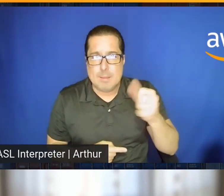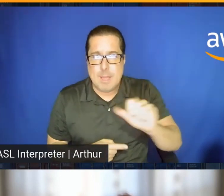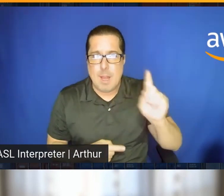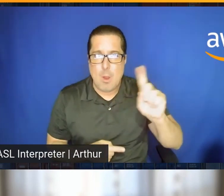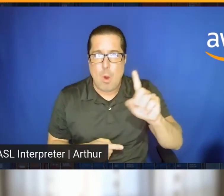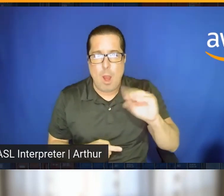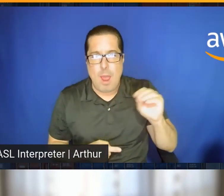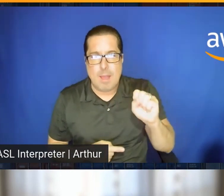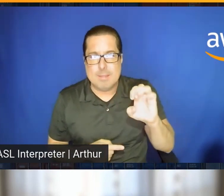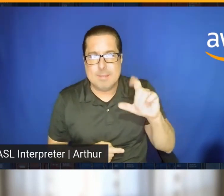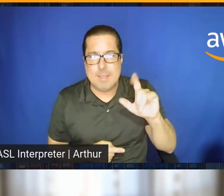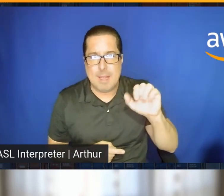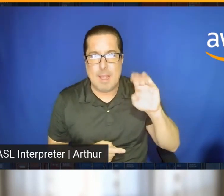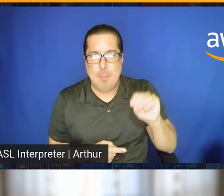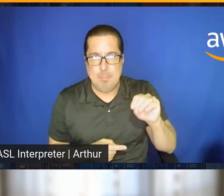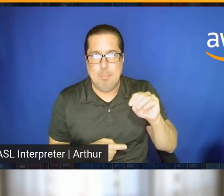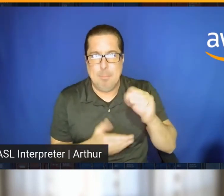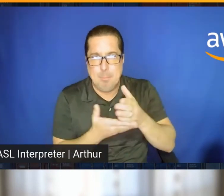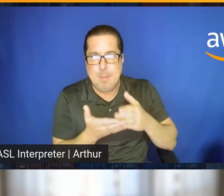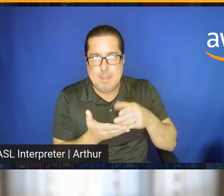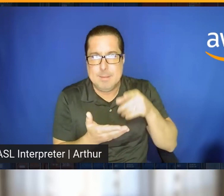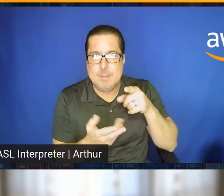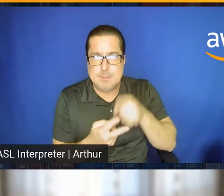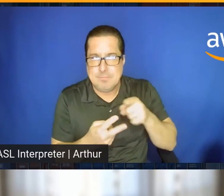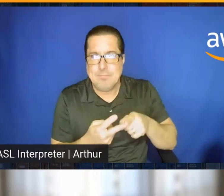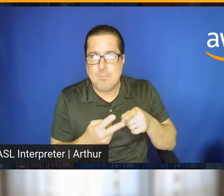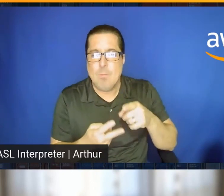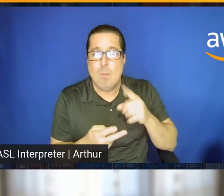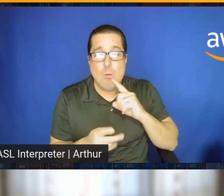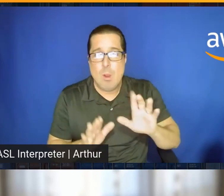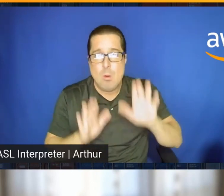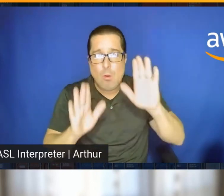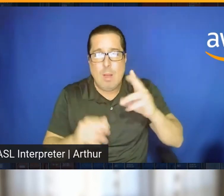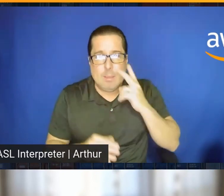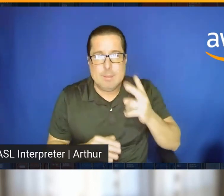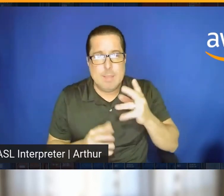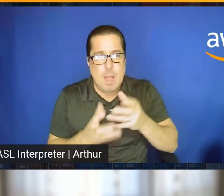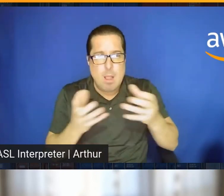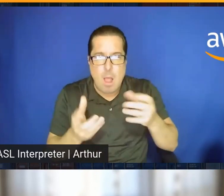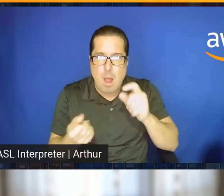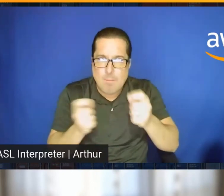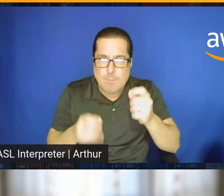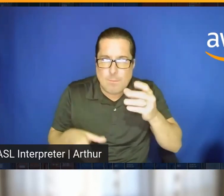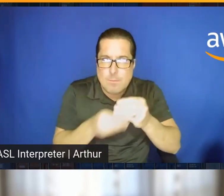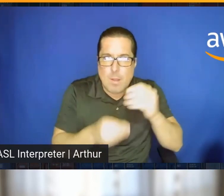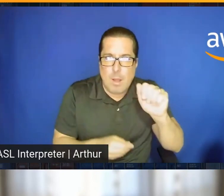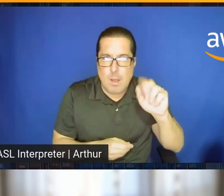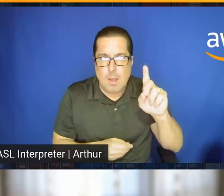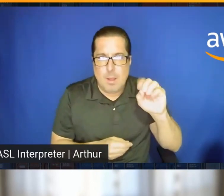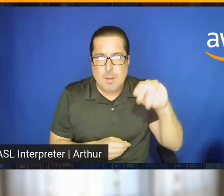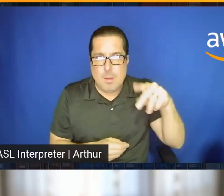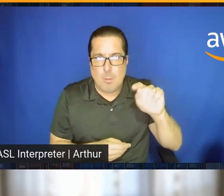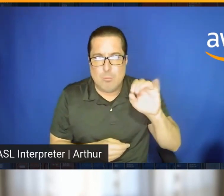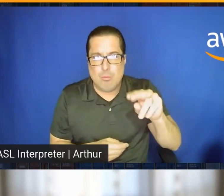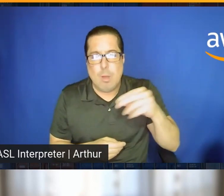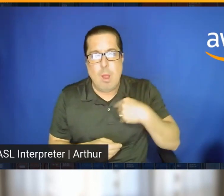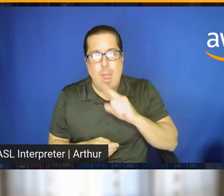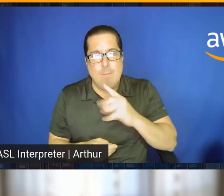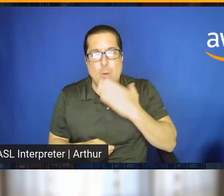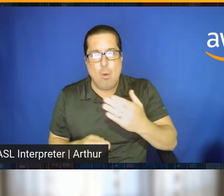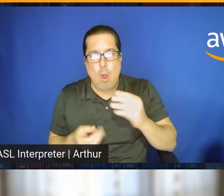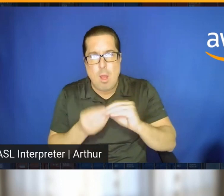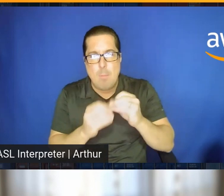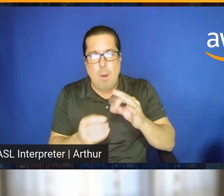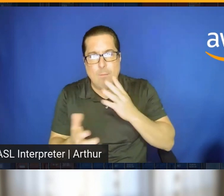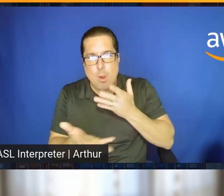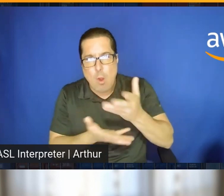Cilium piece. I mean, It's been really great, like actually seeing a lot of adoption. I mean, we've had a good number of conversations with